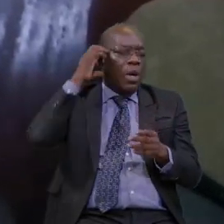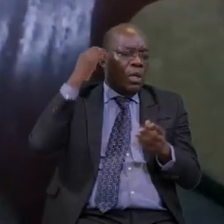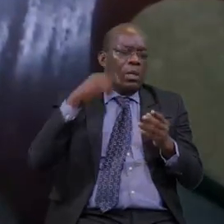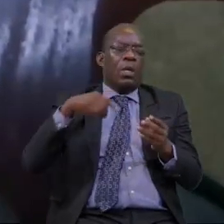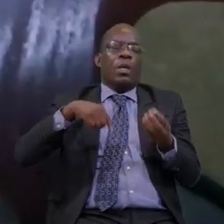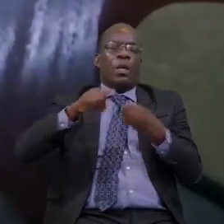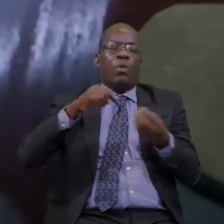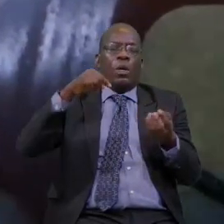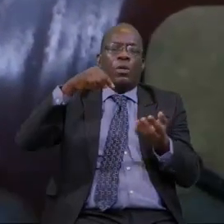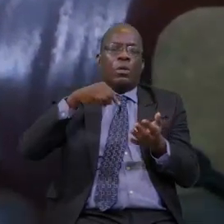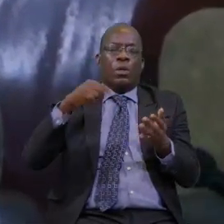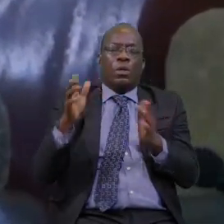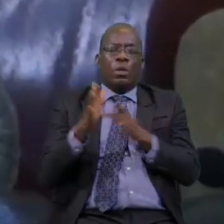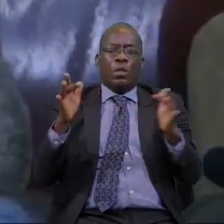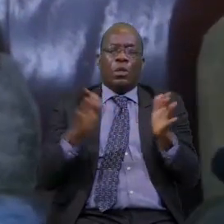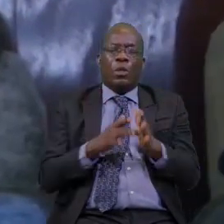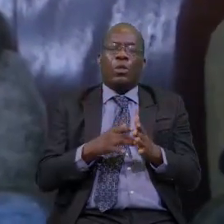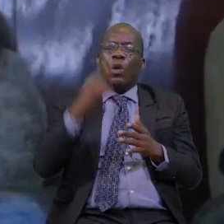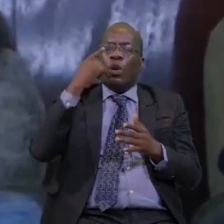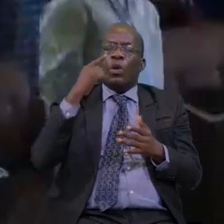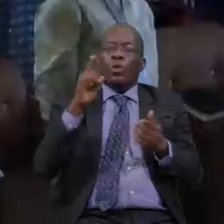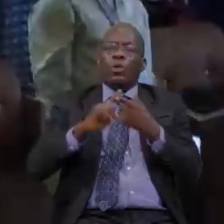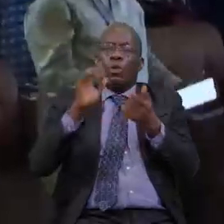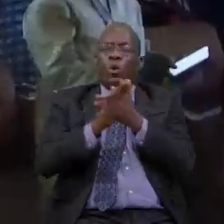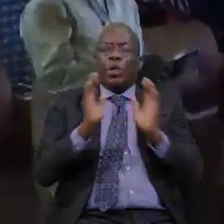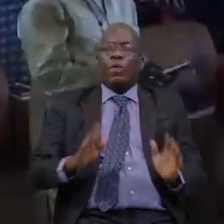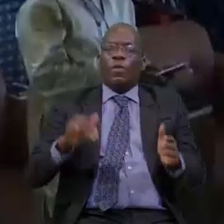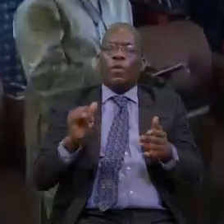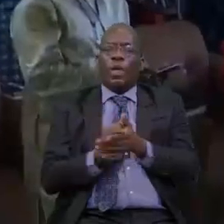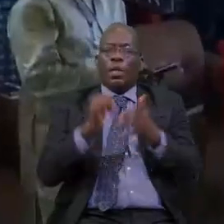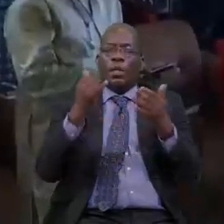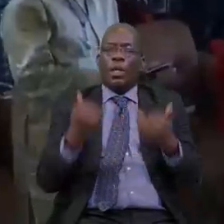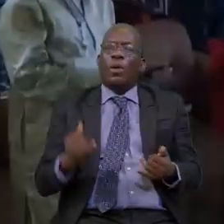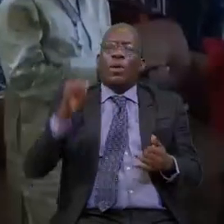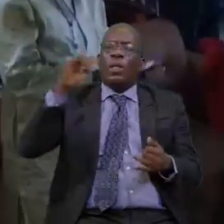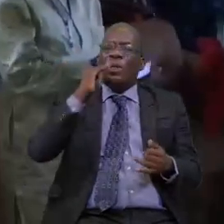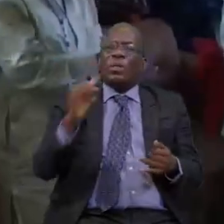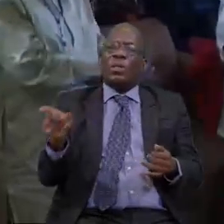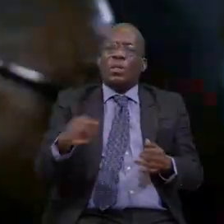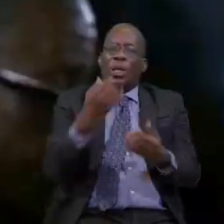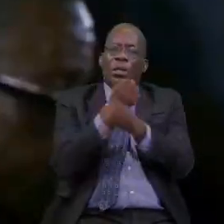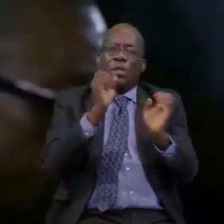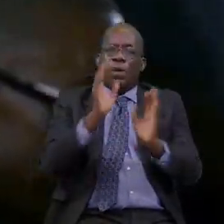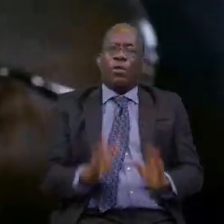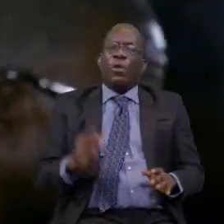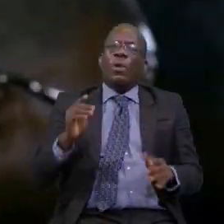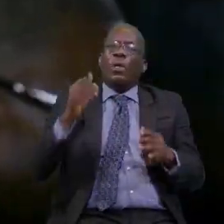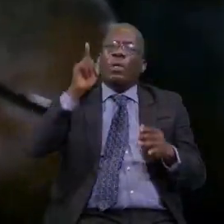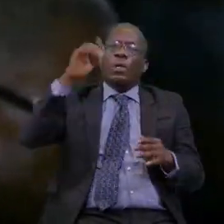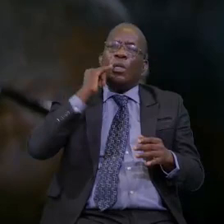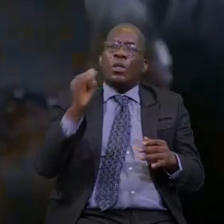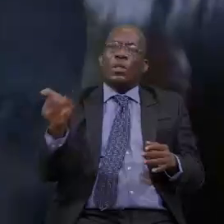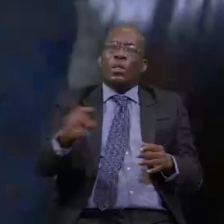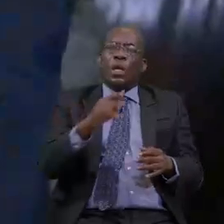that now he is their Savior. He is their Lord. And the